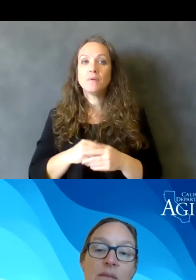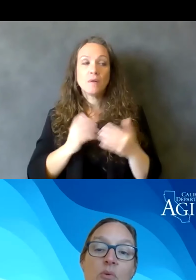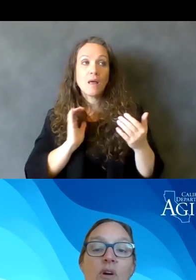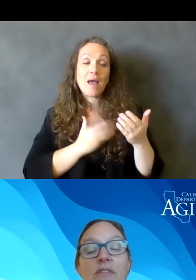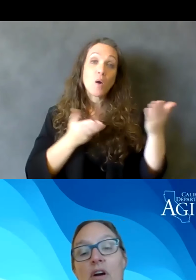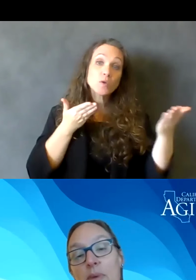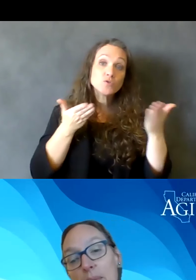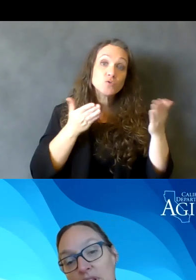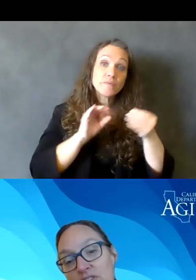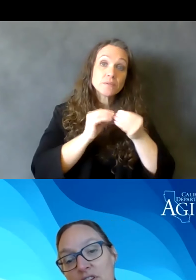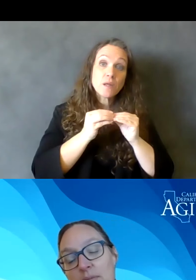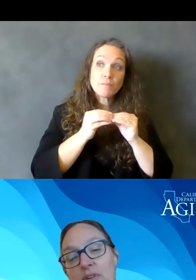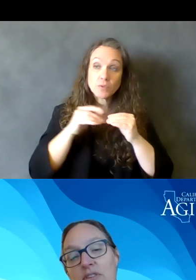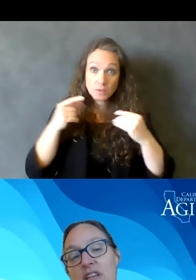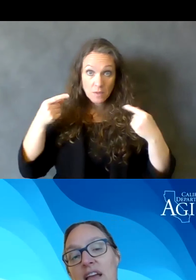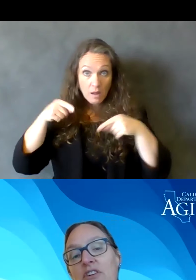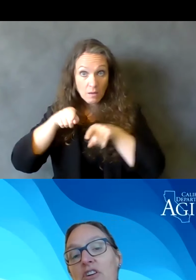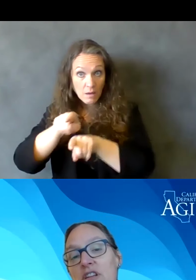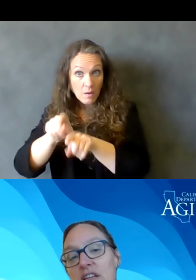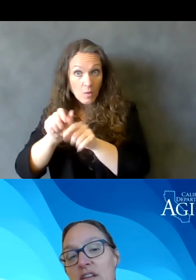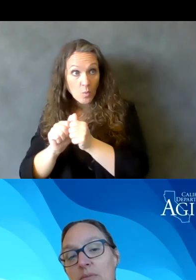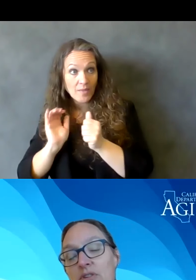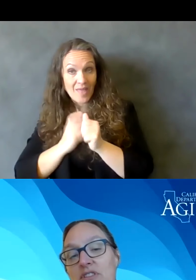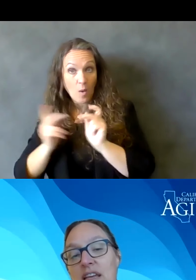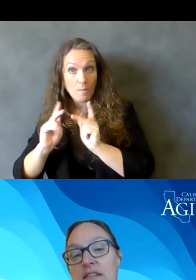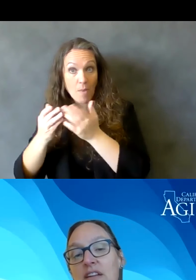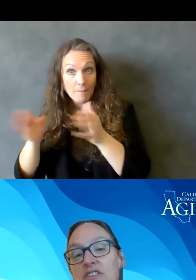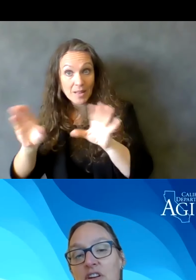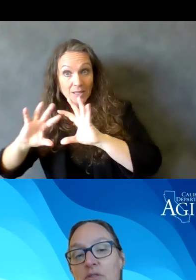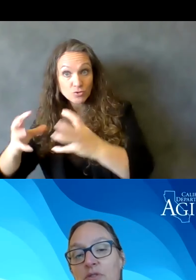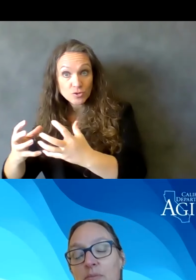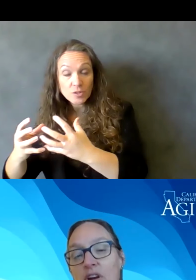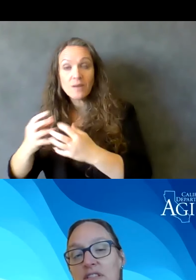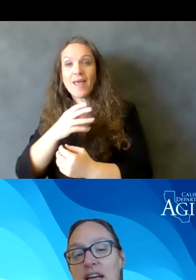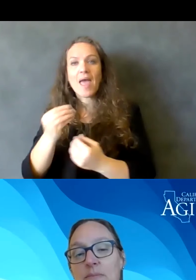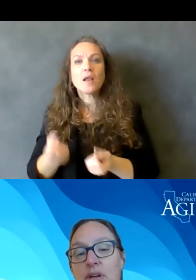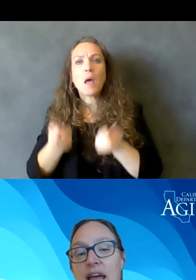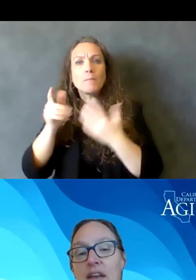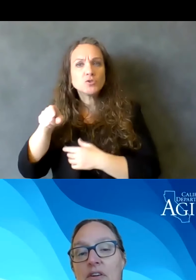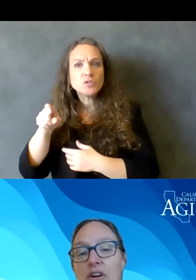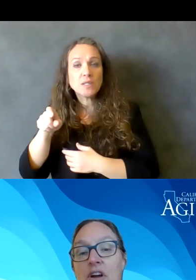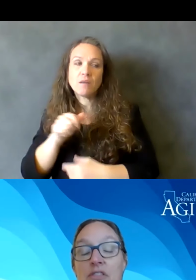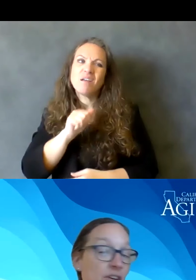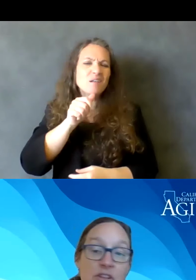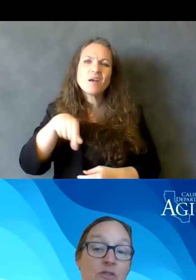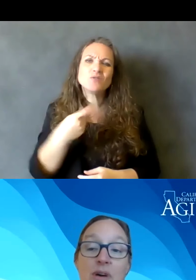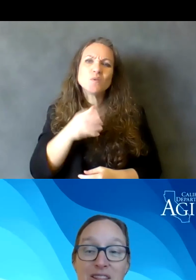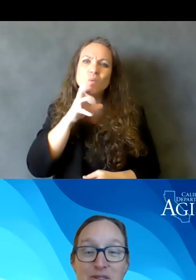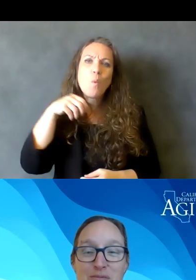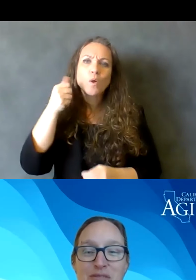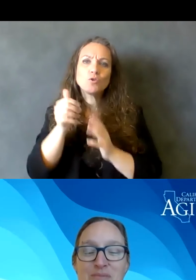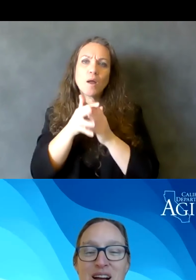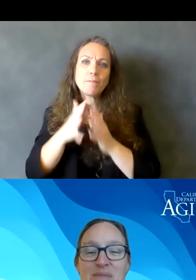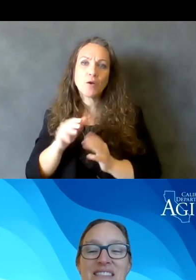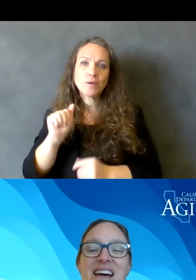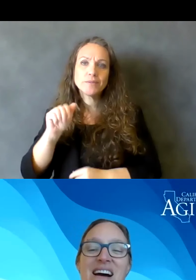line up with our population numbers and our need numbers. And not just at our Older Americans Act, but at the new money that you